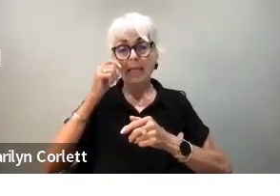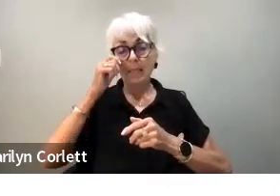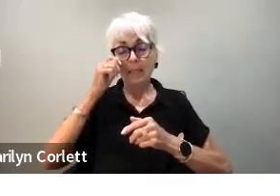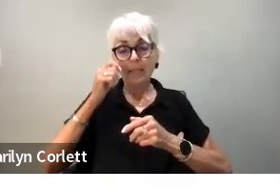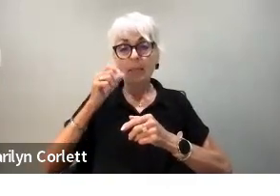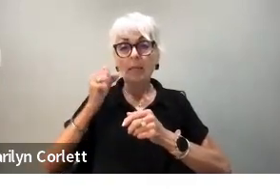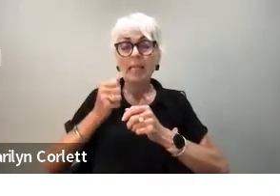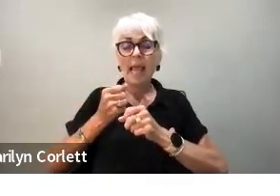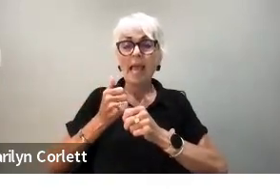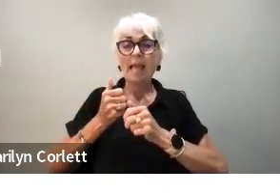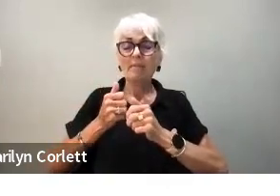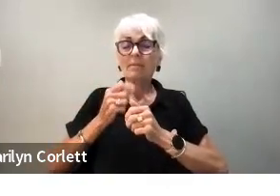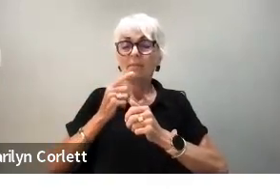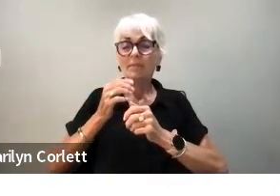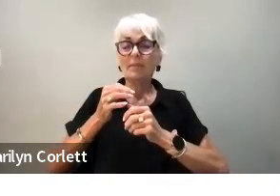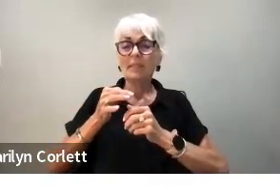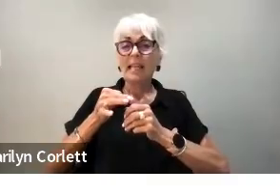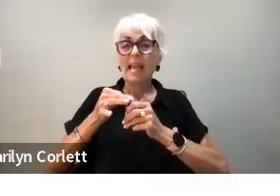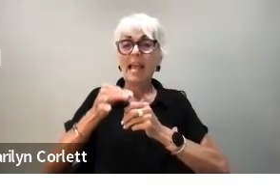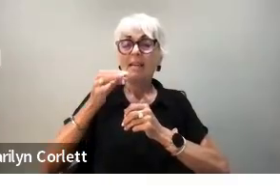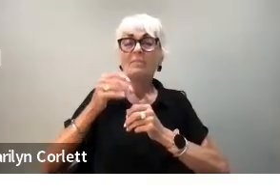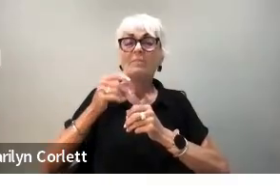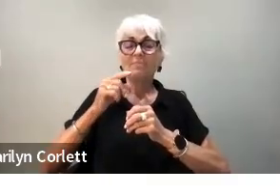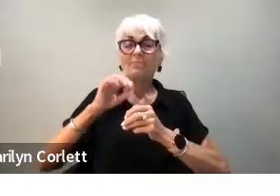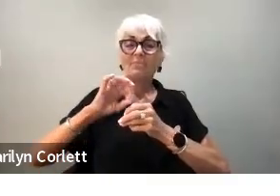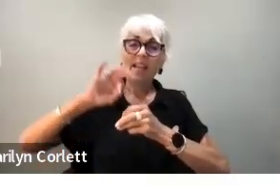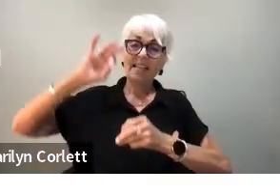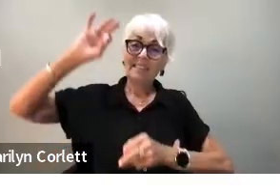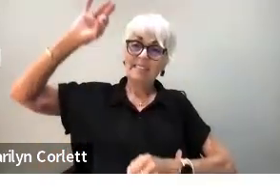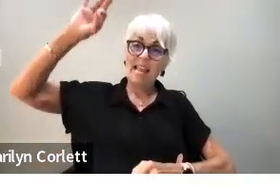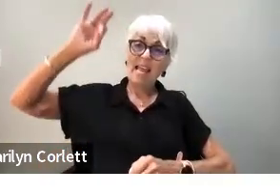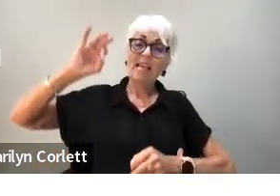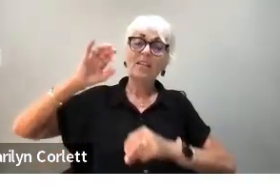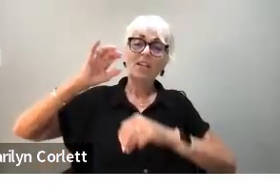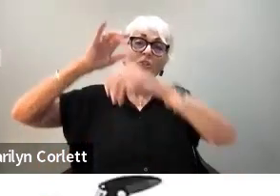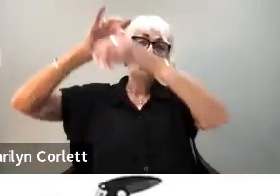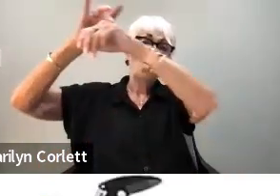reaching sprayers as well can be great pieces of AT.